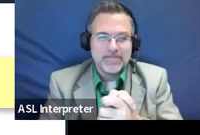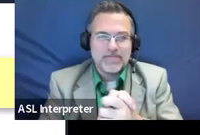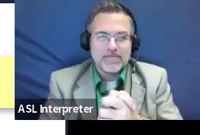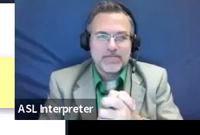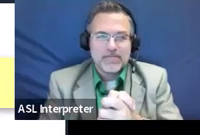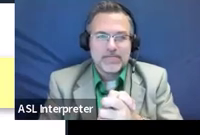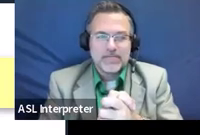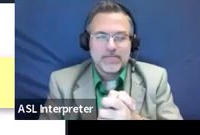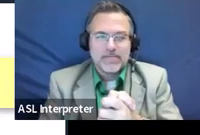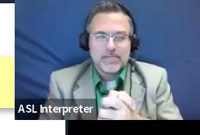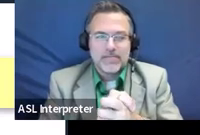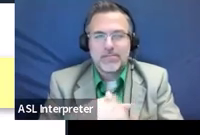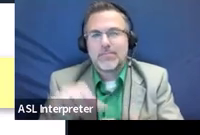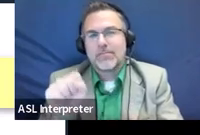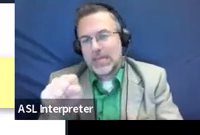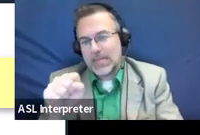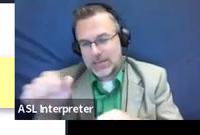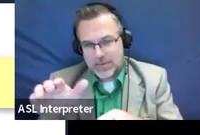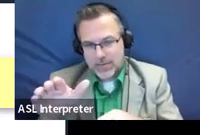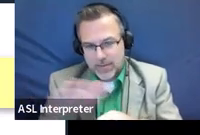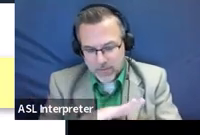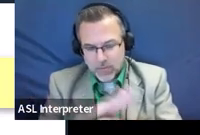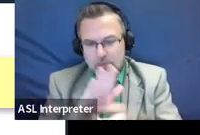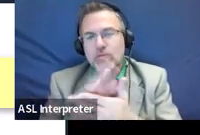But yes, full school day.